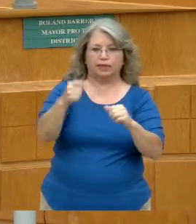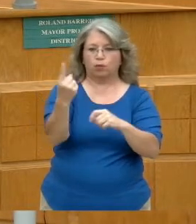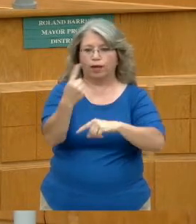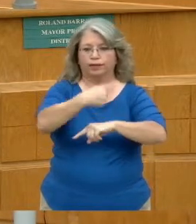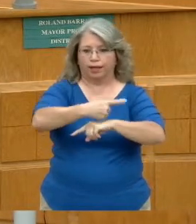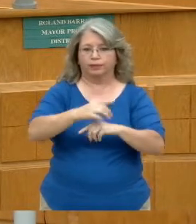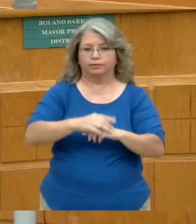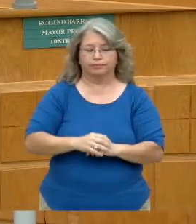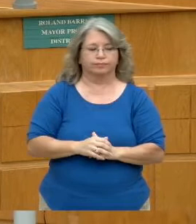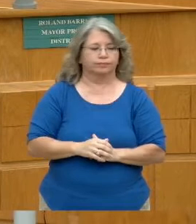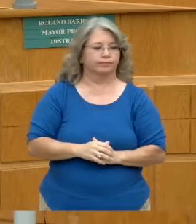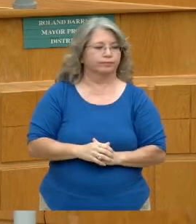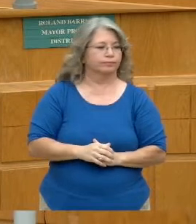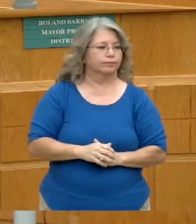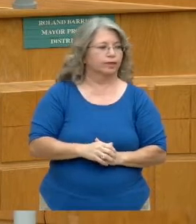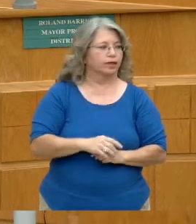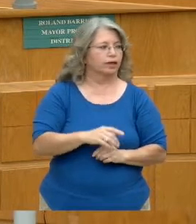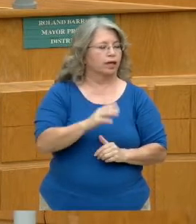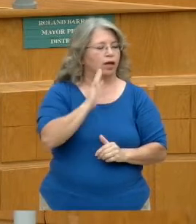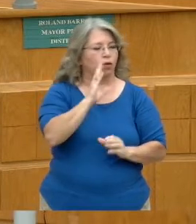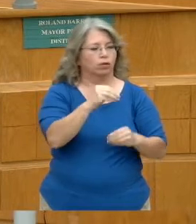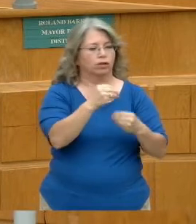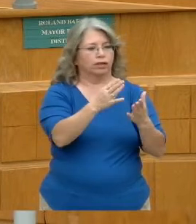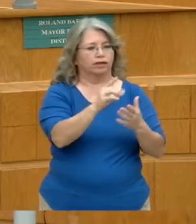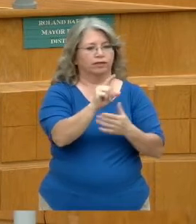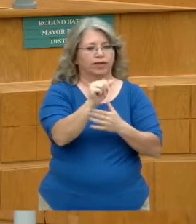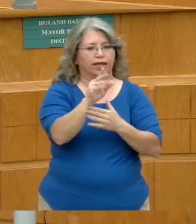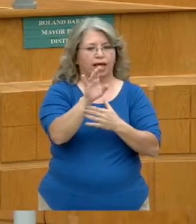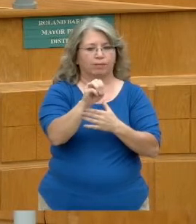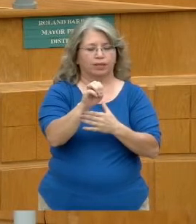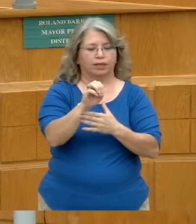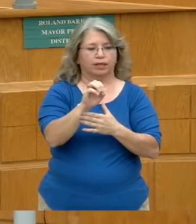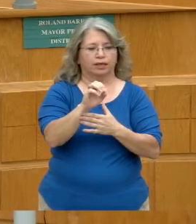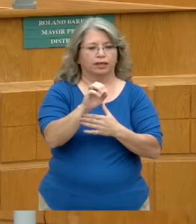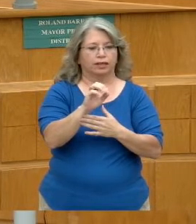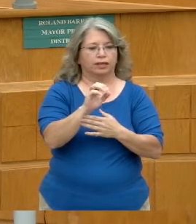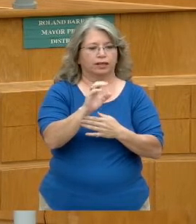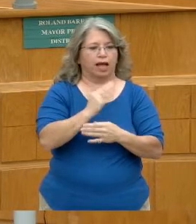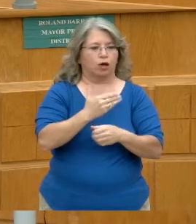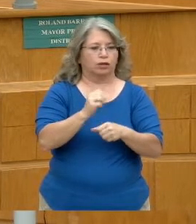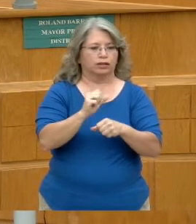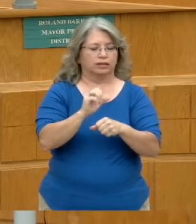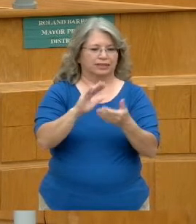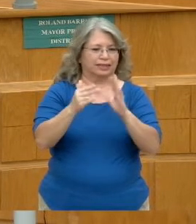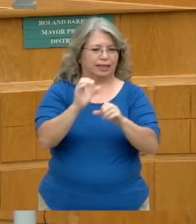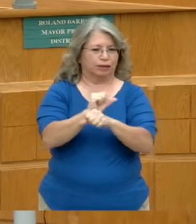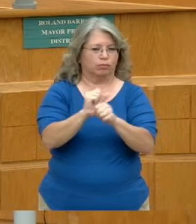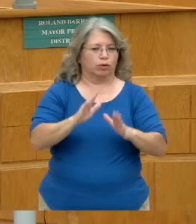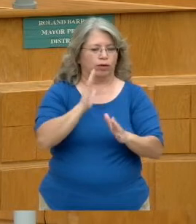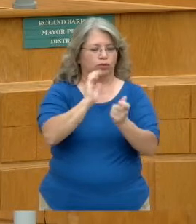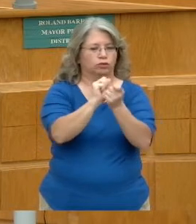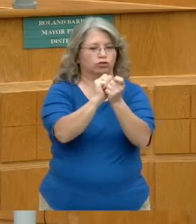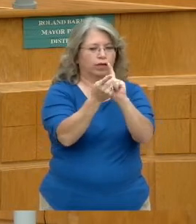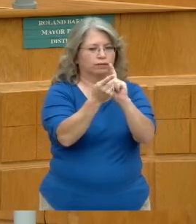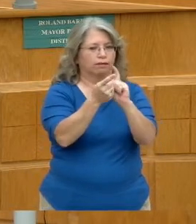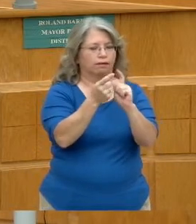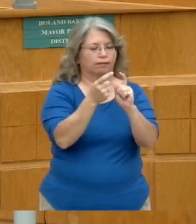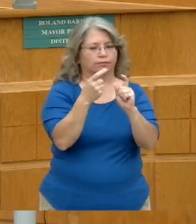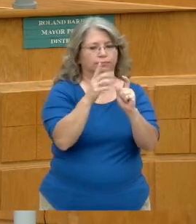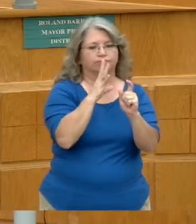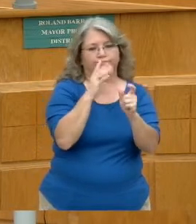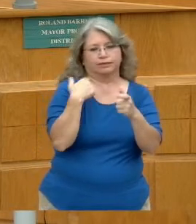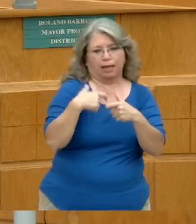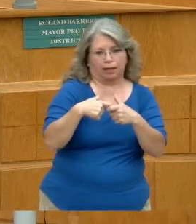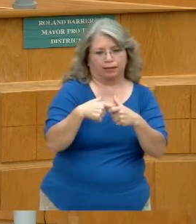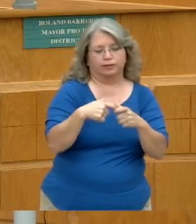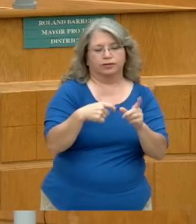Okay, so we're going to Gabby, our city employee, is going to translate that into Spanish, and then I'm going to do a quick announcement